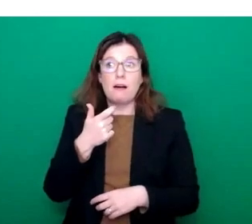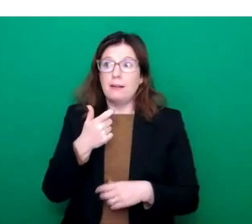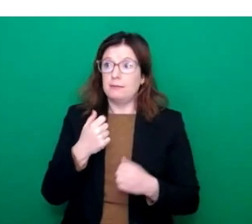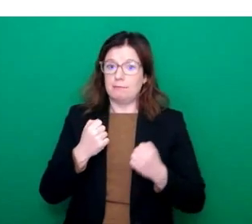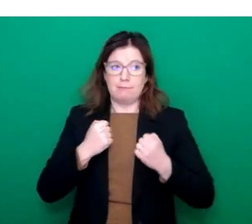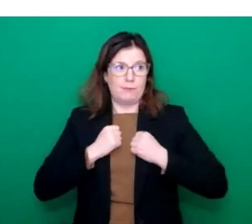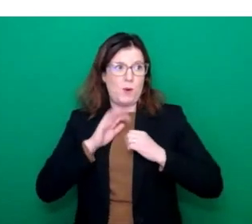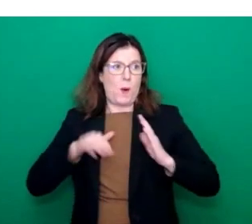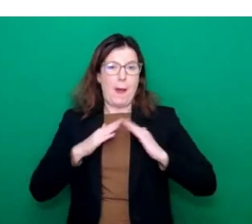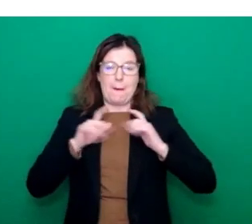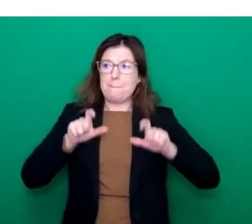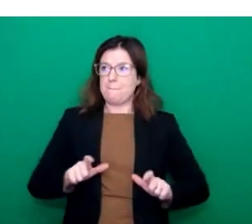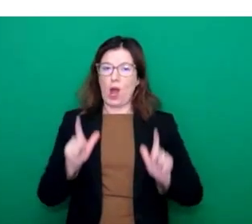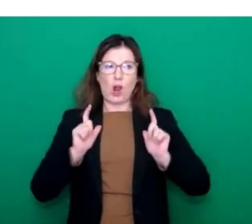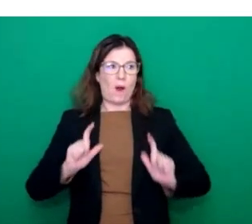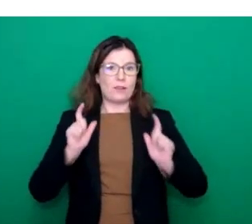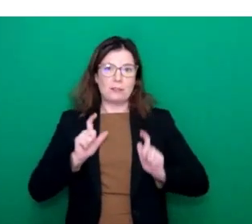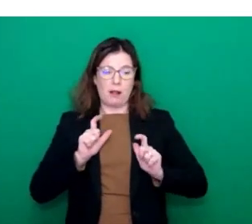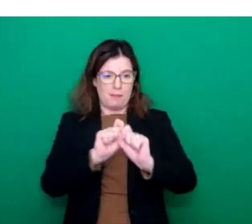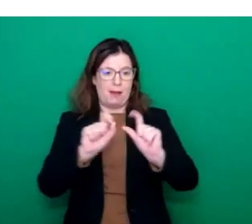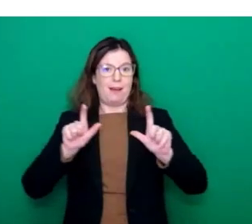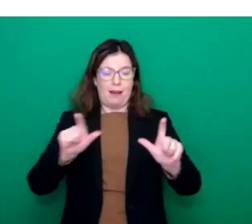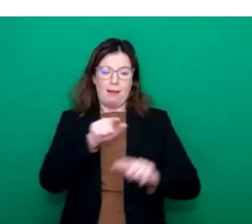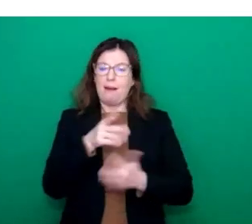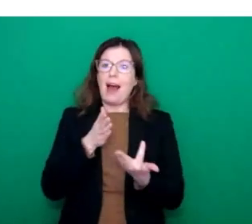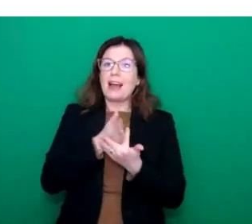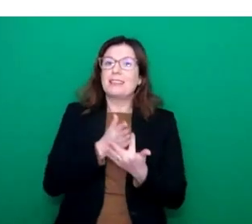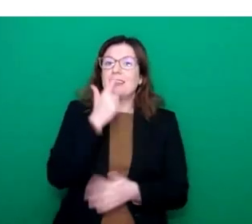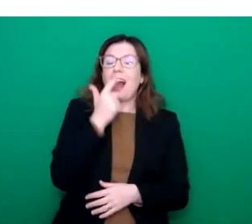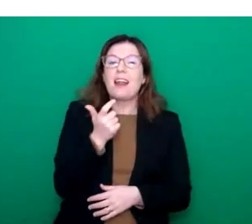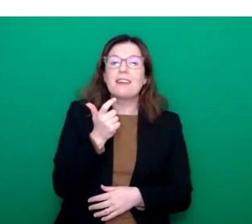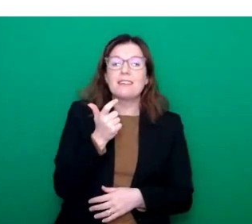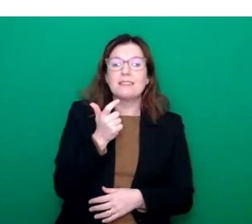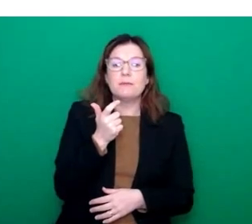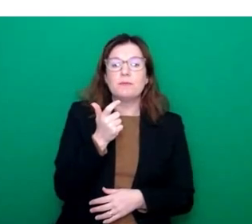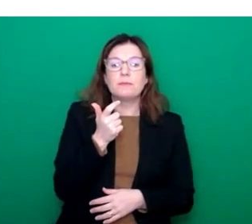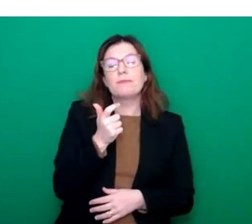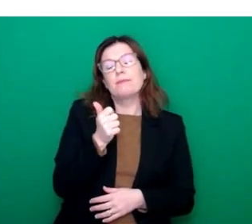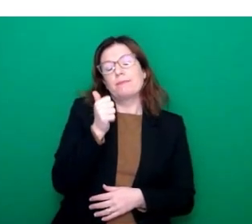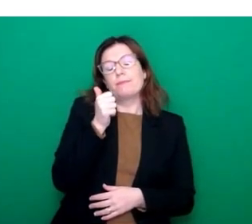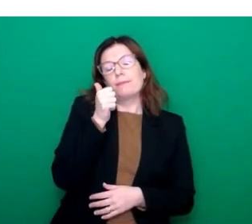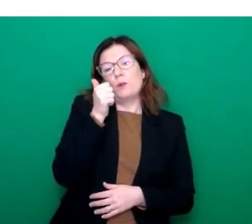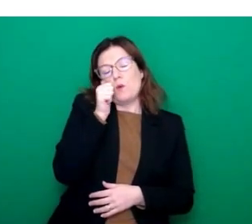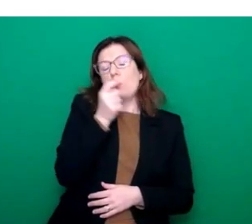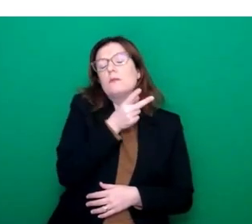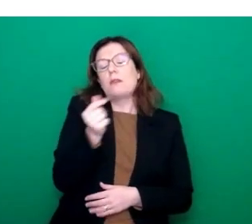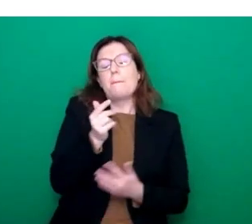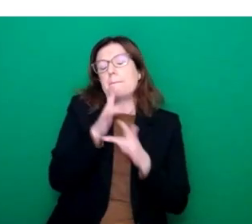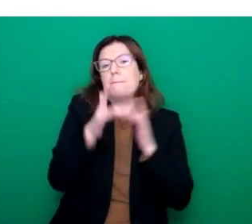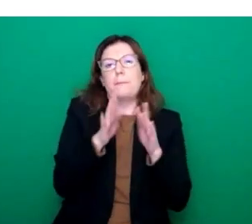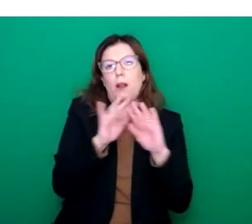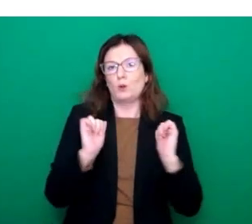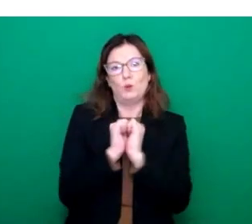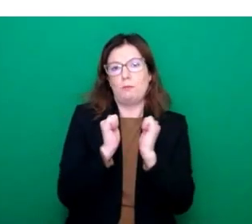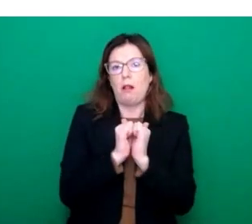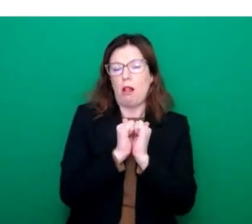chair at home whilst joining in on the programme. Obviously, there's people who cannot benefit from that, and we're really